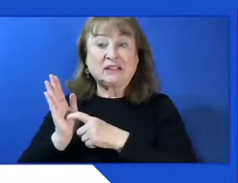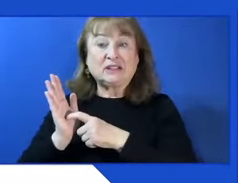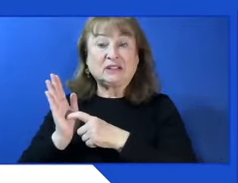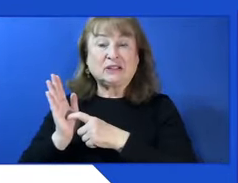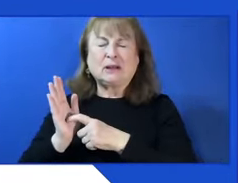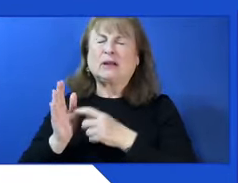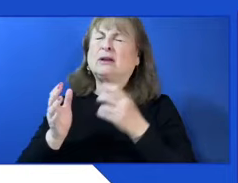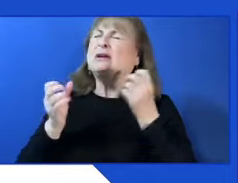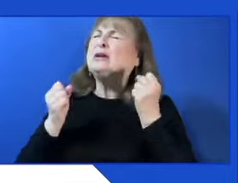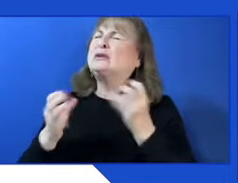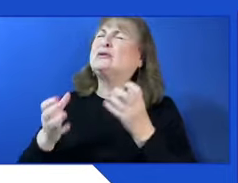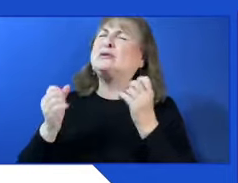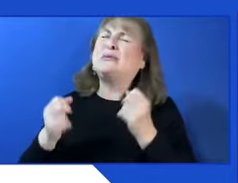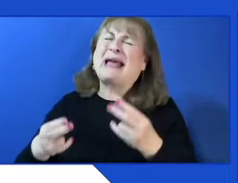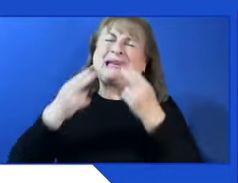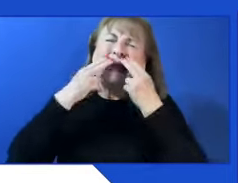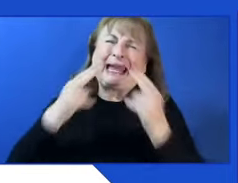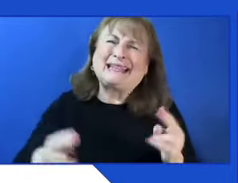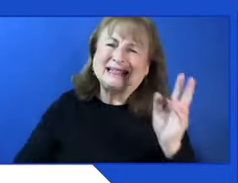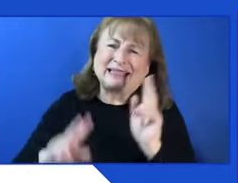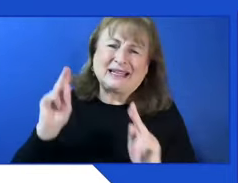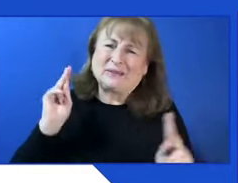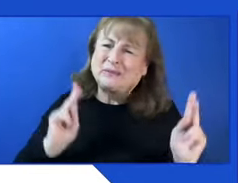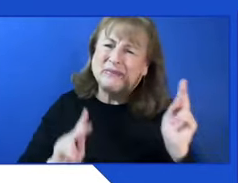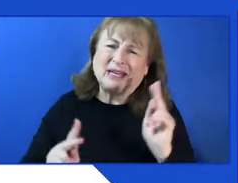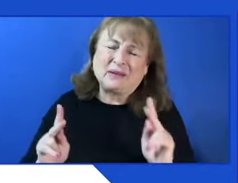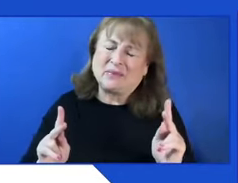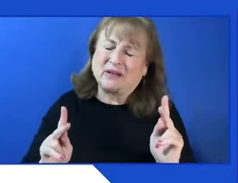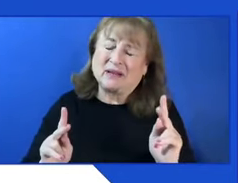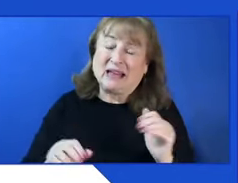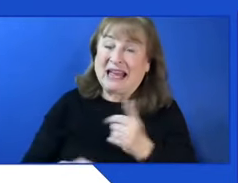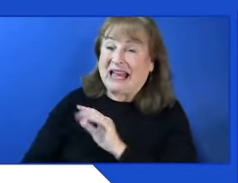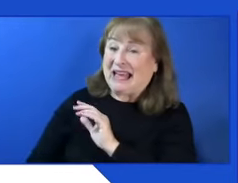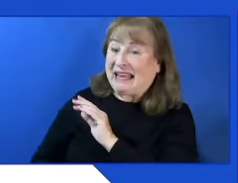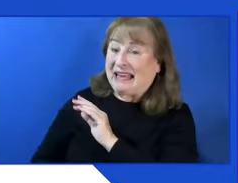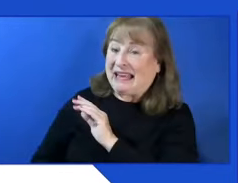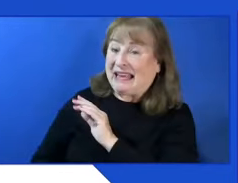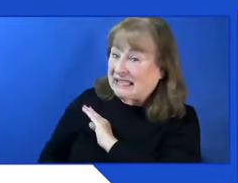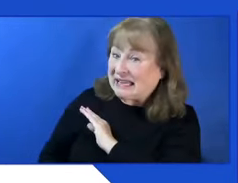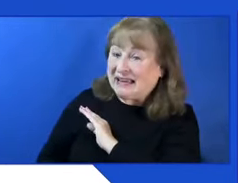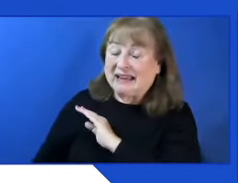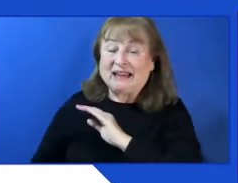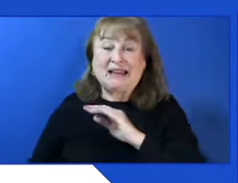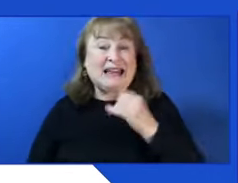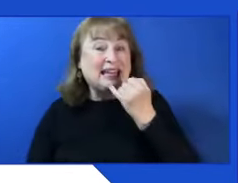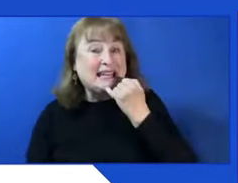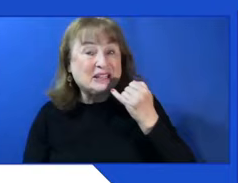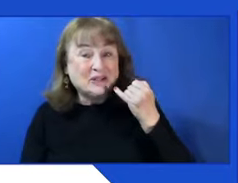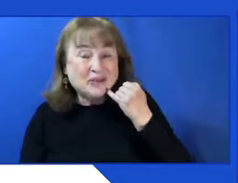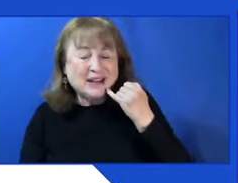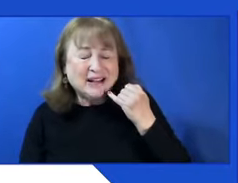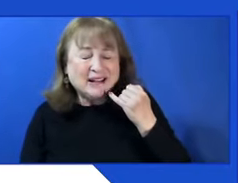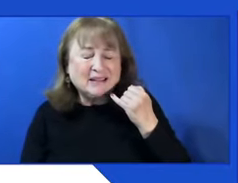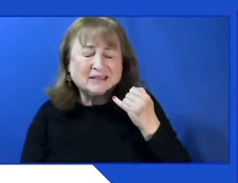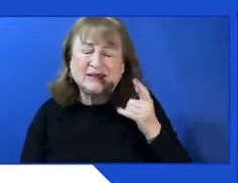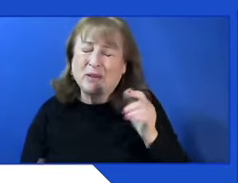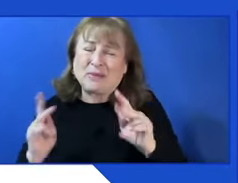many innocent people in Gaza, in Israel, who have